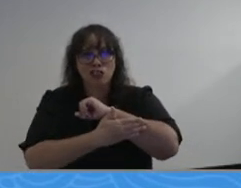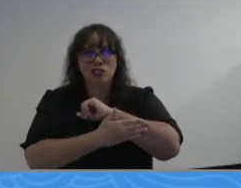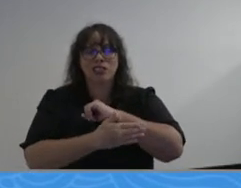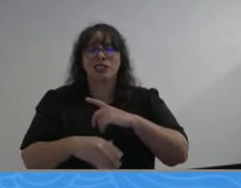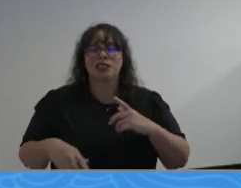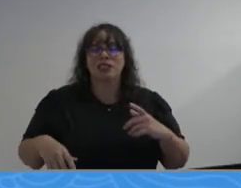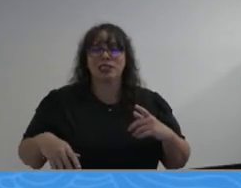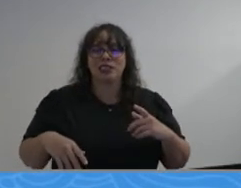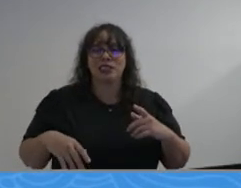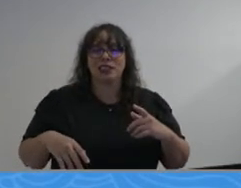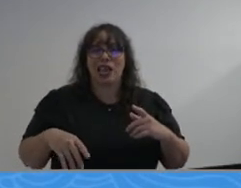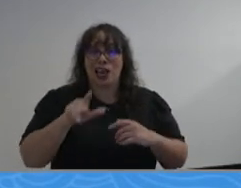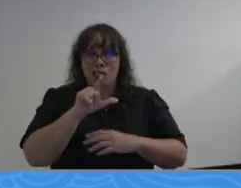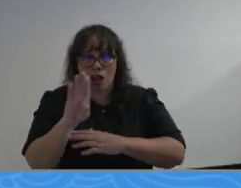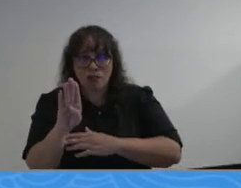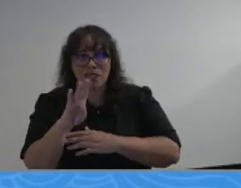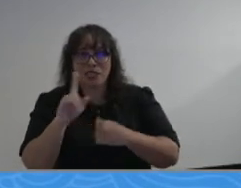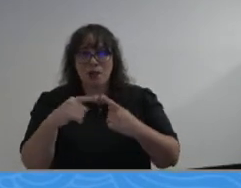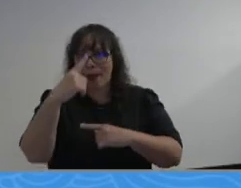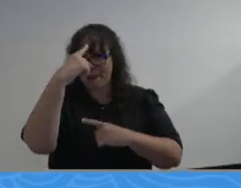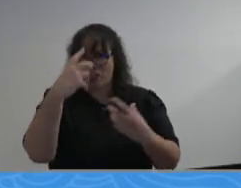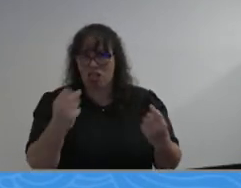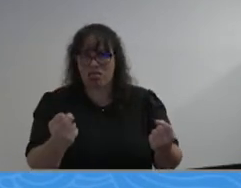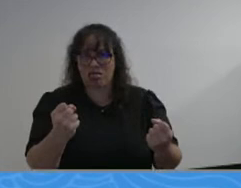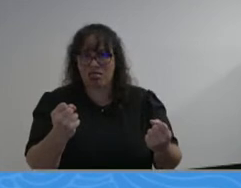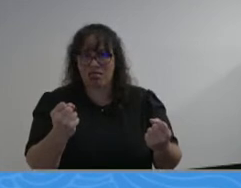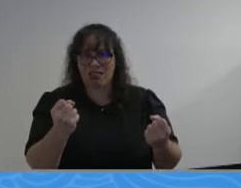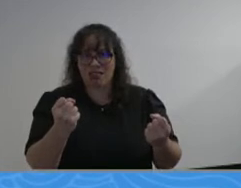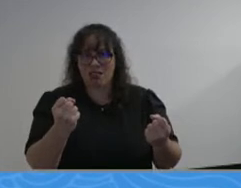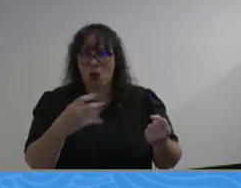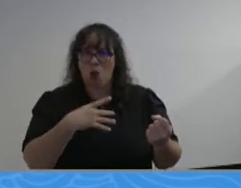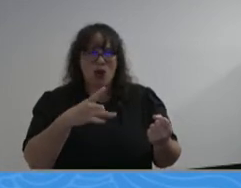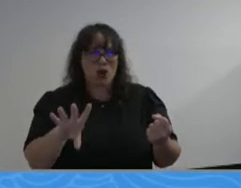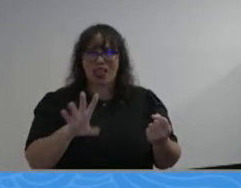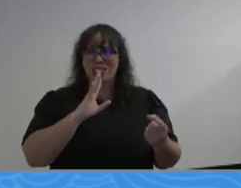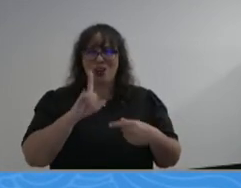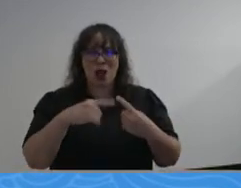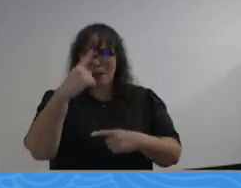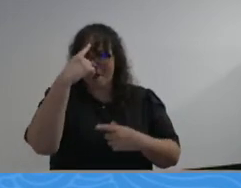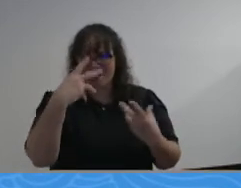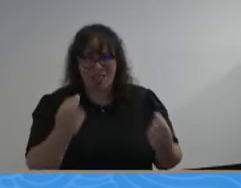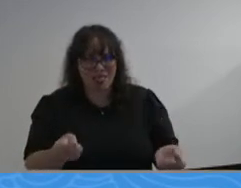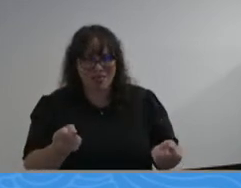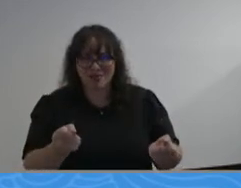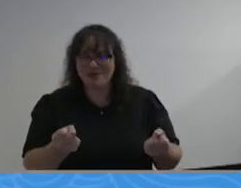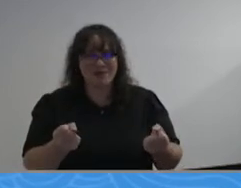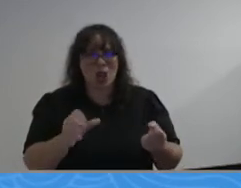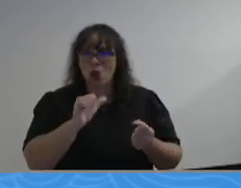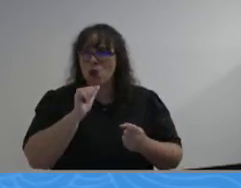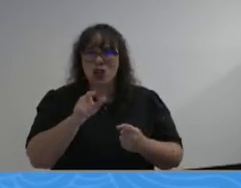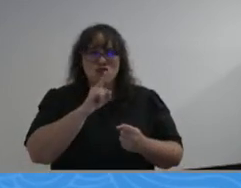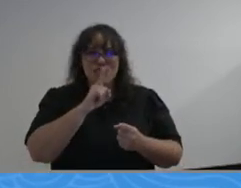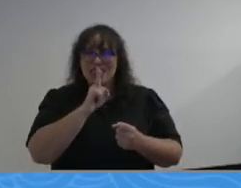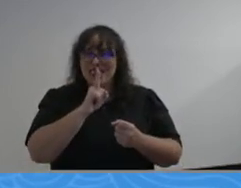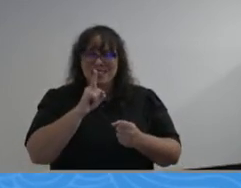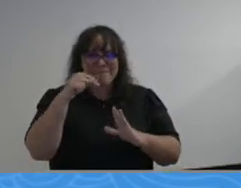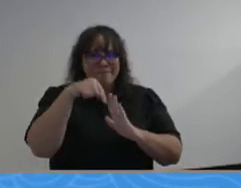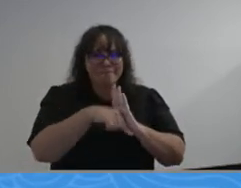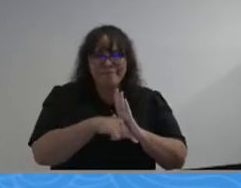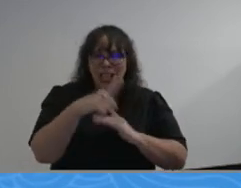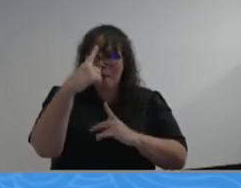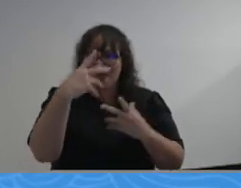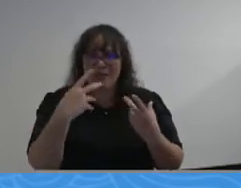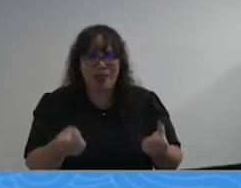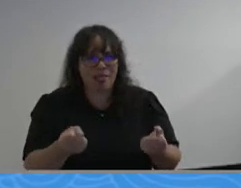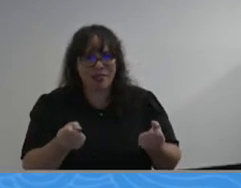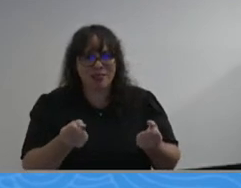health. Historically speaking, we don't like to address mental health. We don't like to talk mental health. We don't like to really get to the heart of mental health, because we have